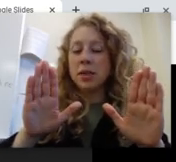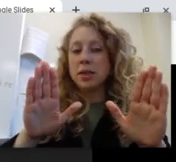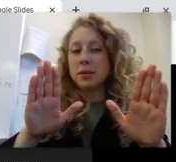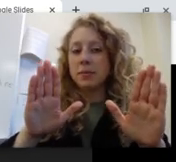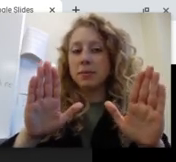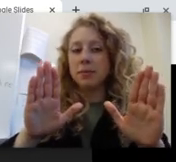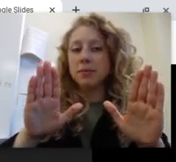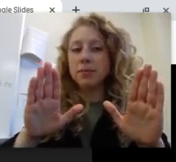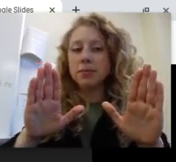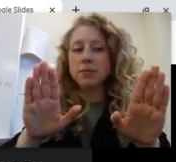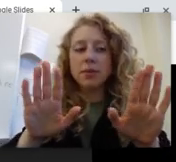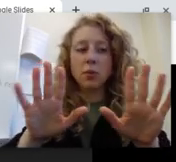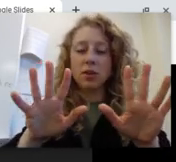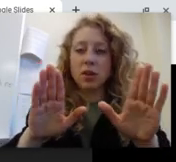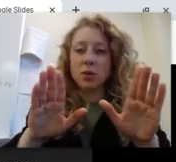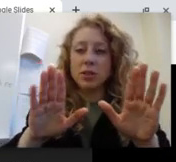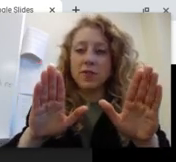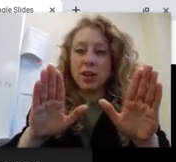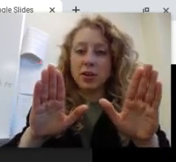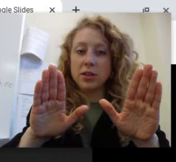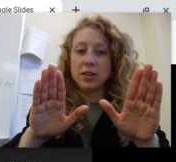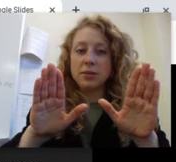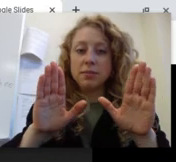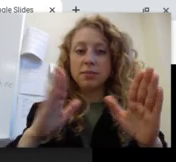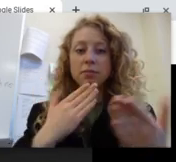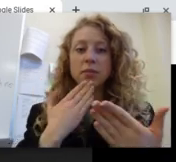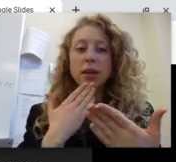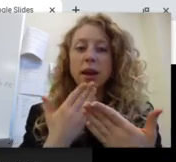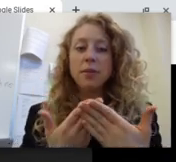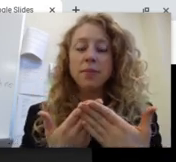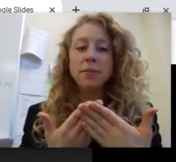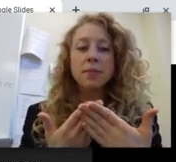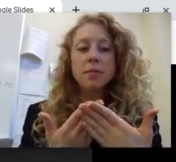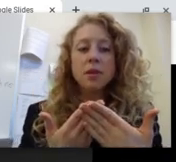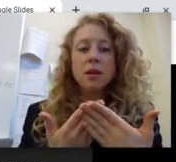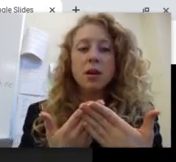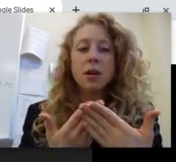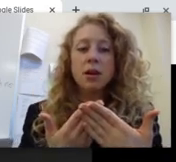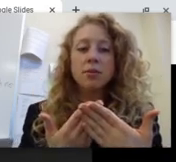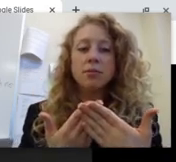palm with closed fingers. Okay.